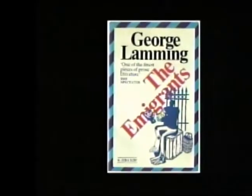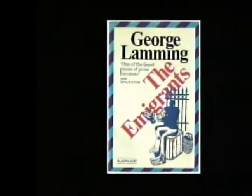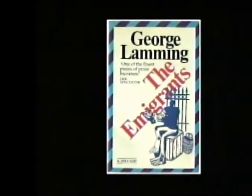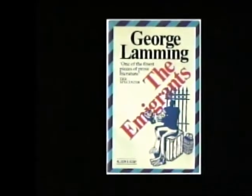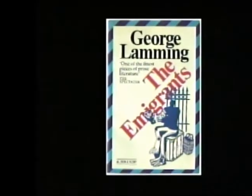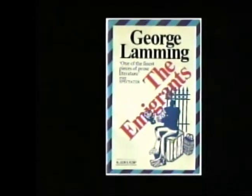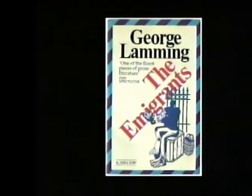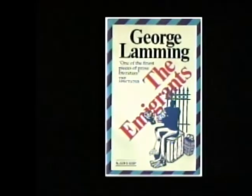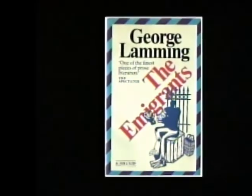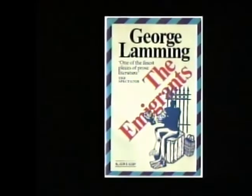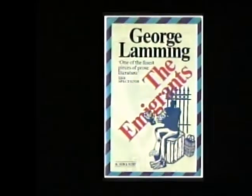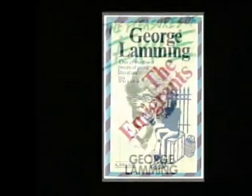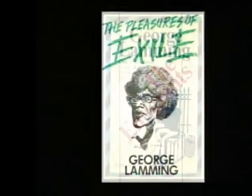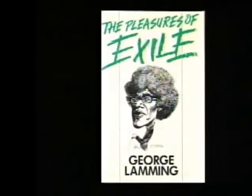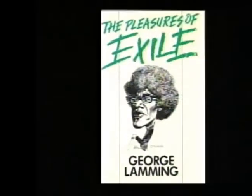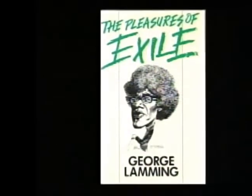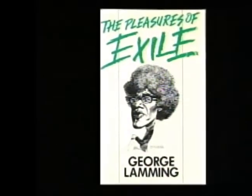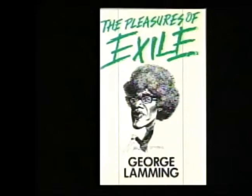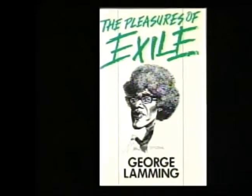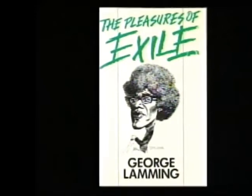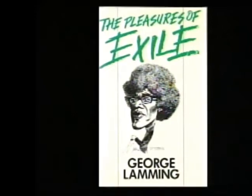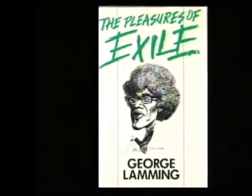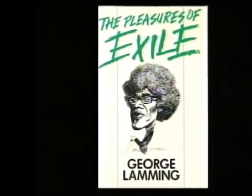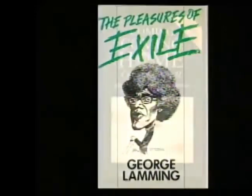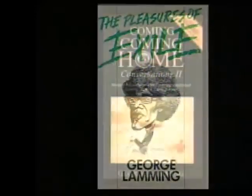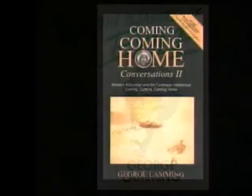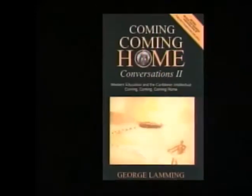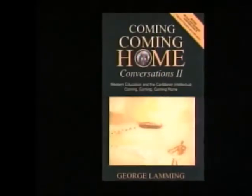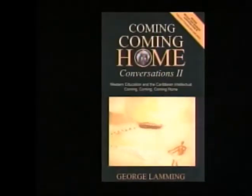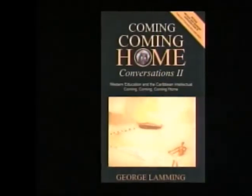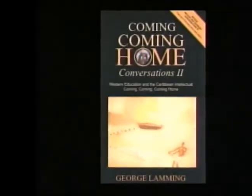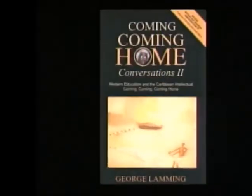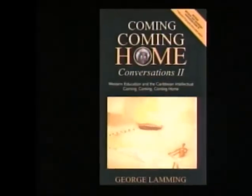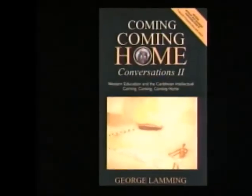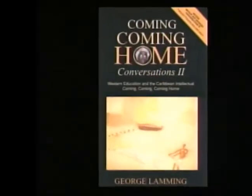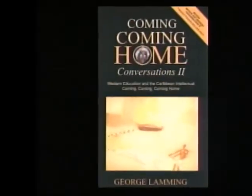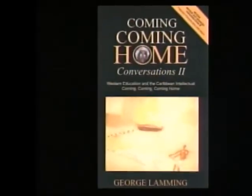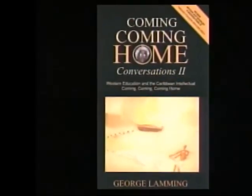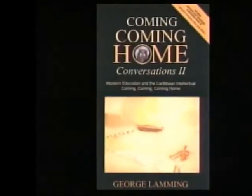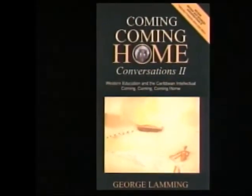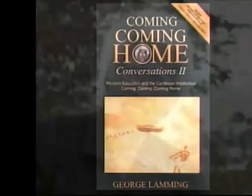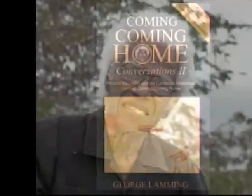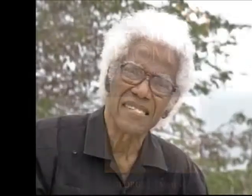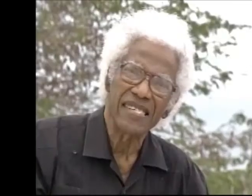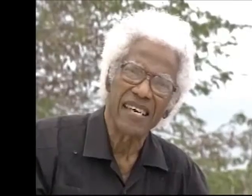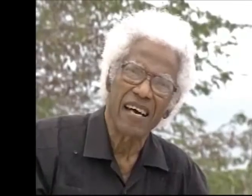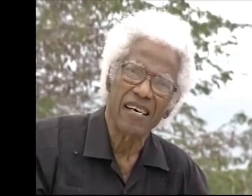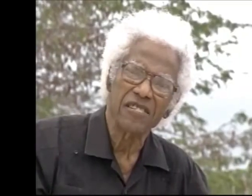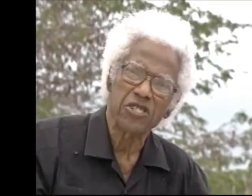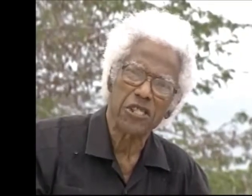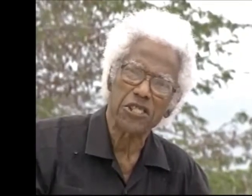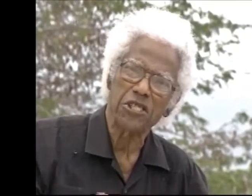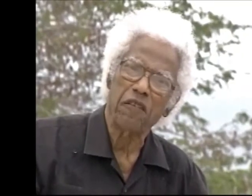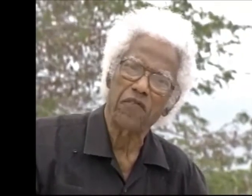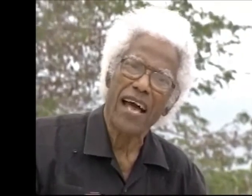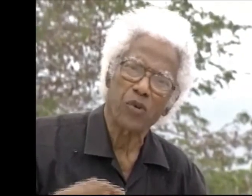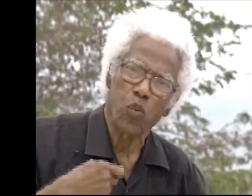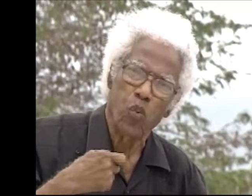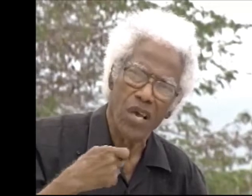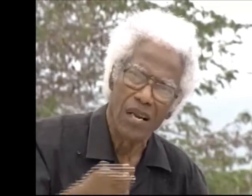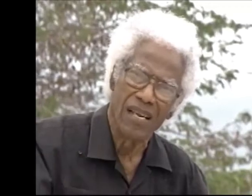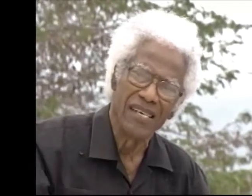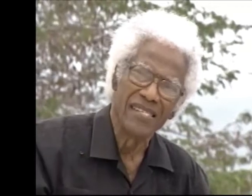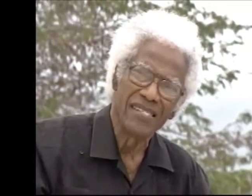And George Lamming remains a literary icon much celebrated across the globe. In the assertion of